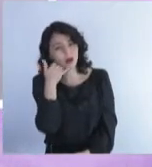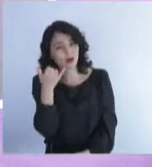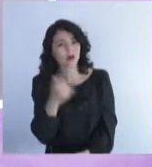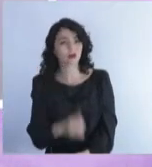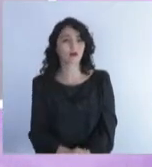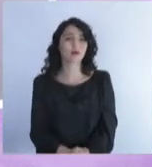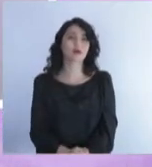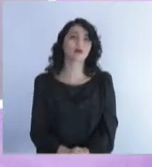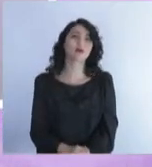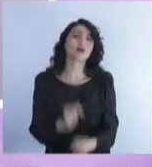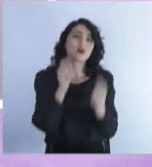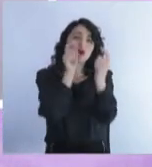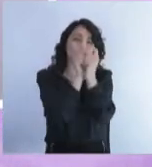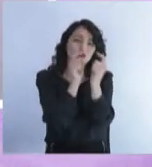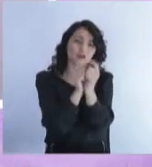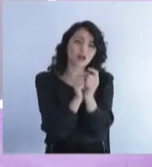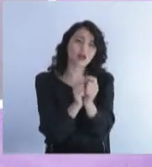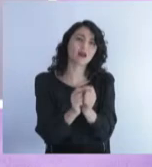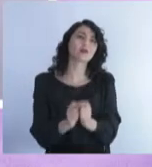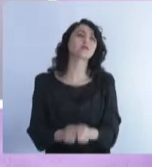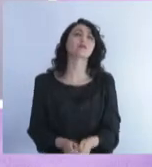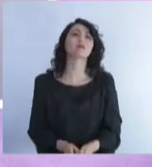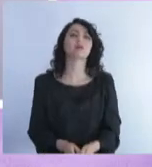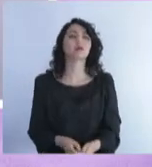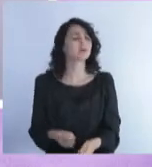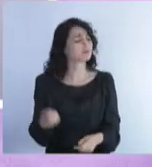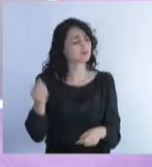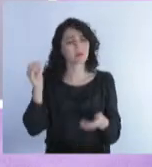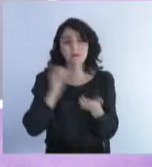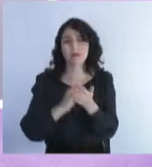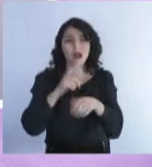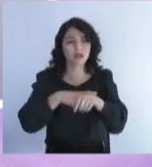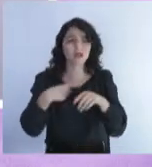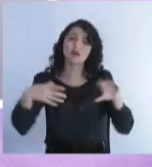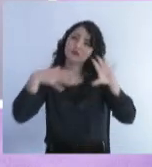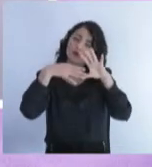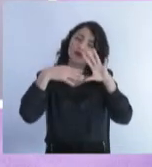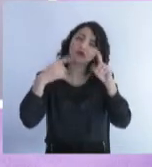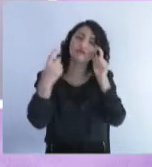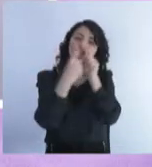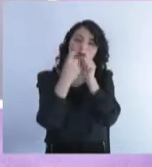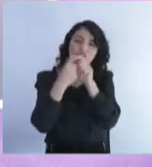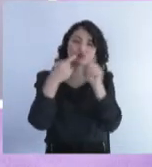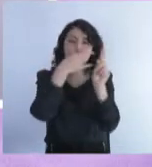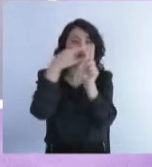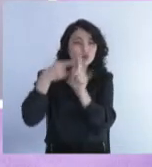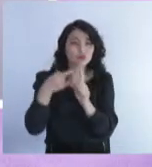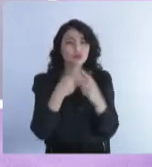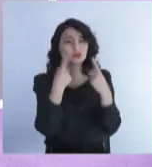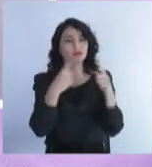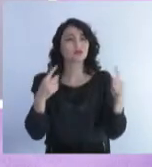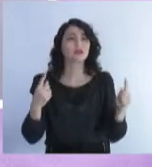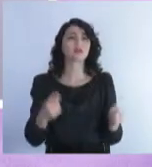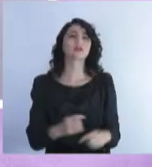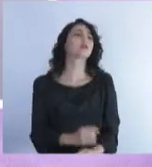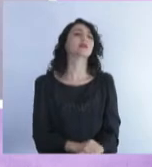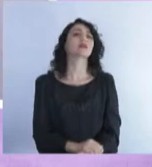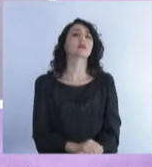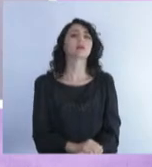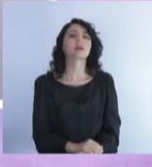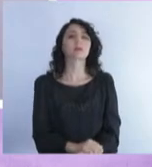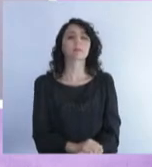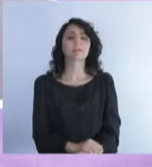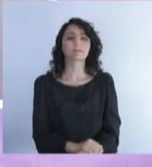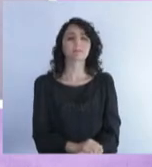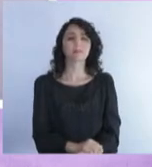to connect with them in whatever way we can, and to do it more often, because it's become